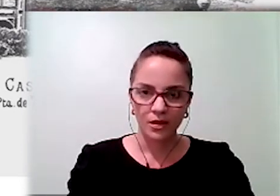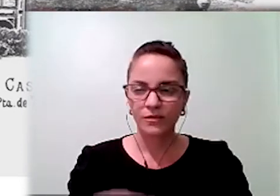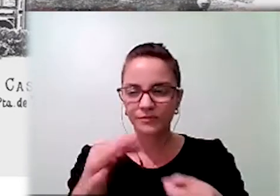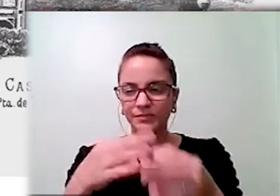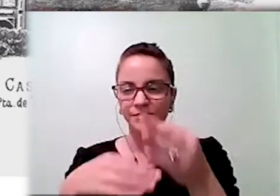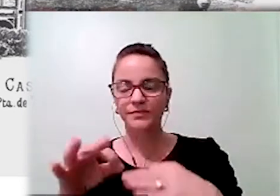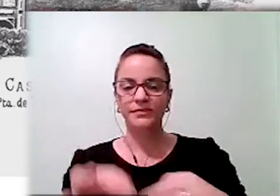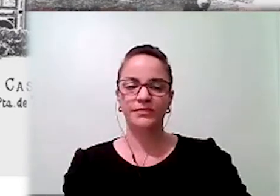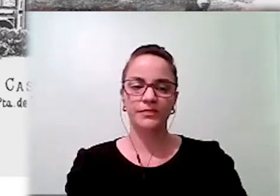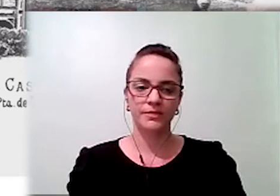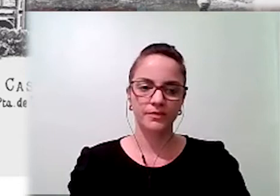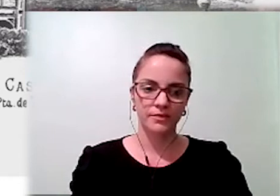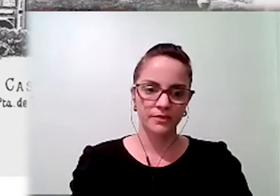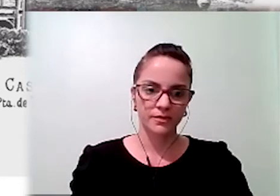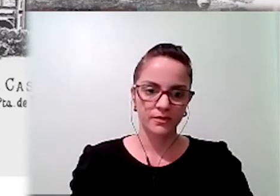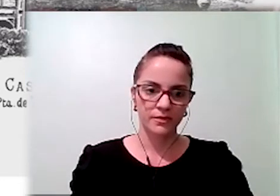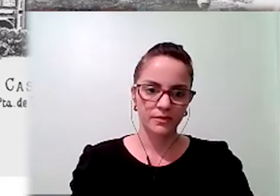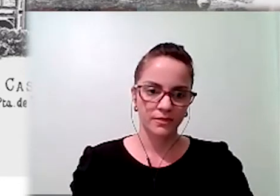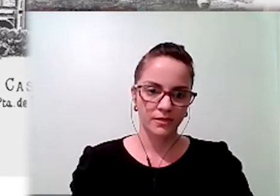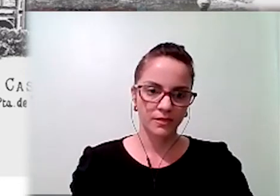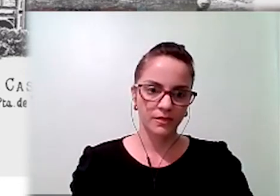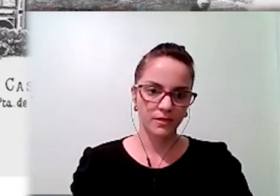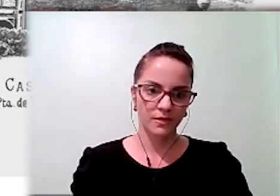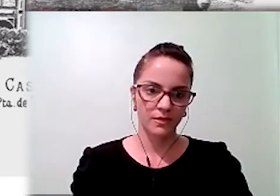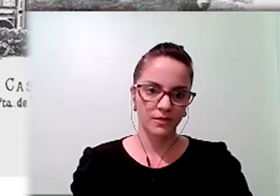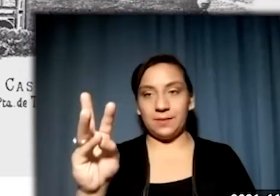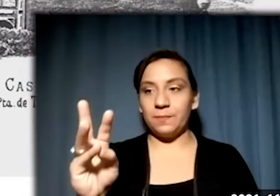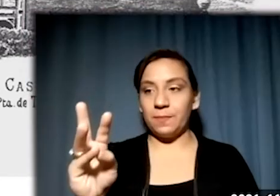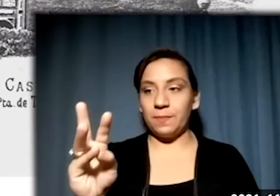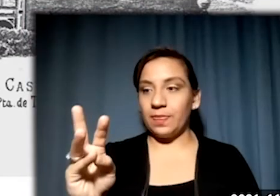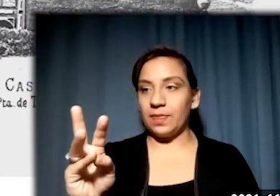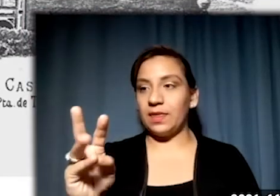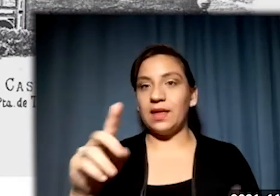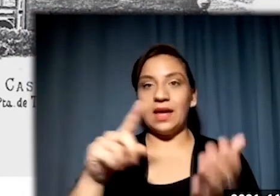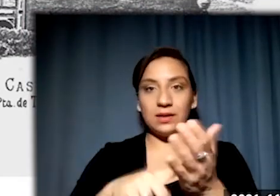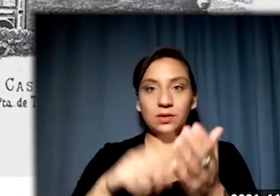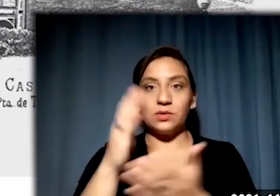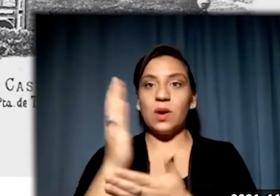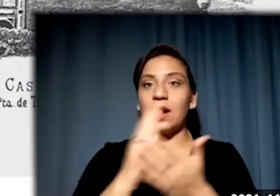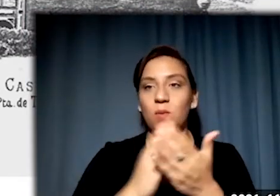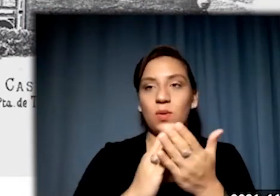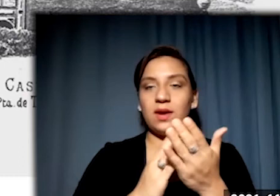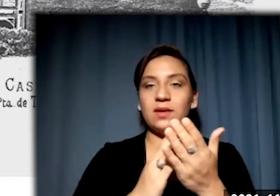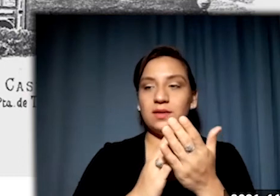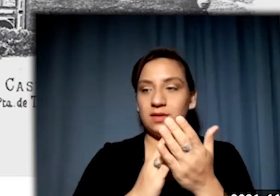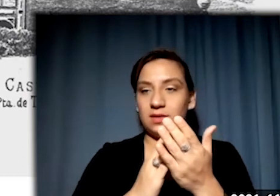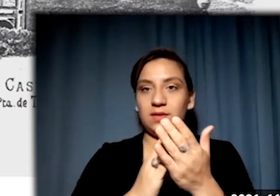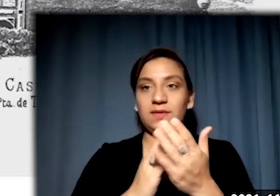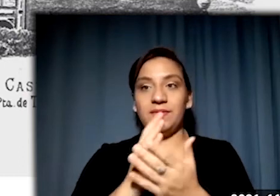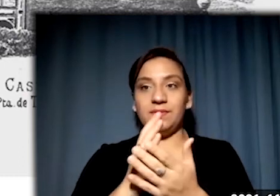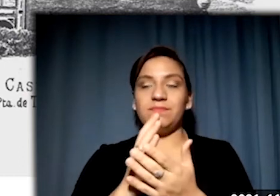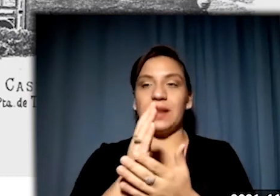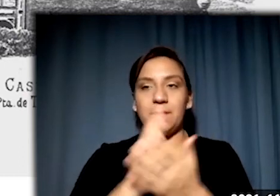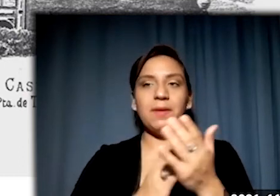San Juan. These are just some of the entities that emerged in the historic area and multiplied as